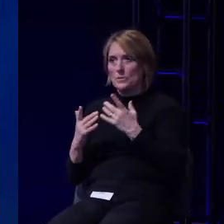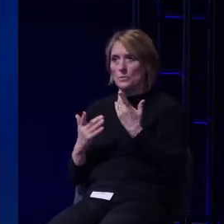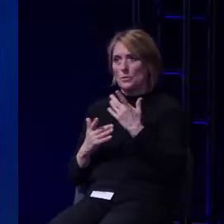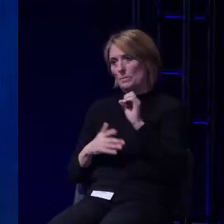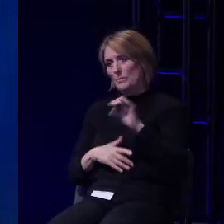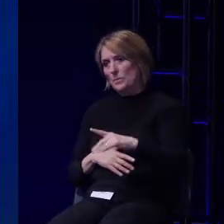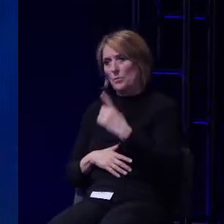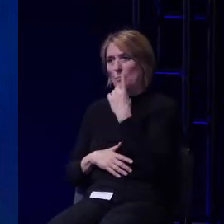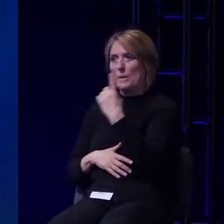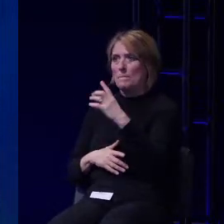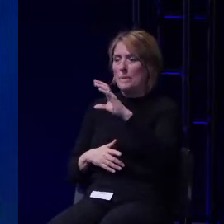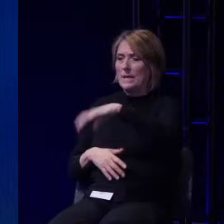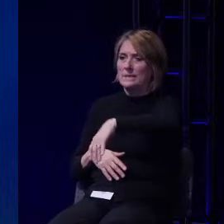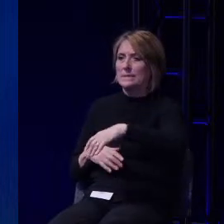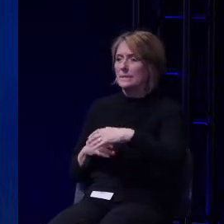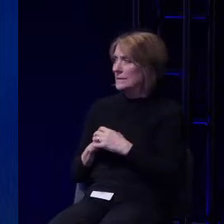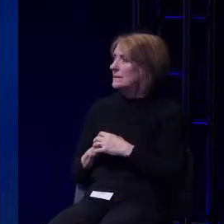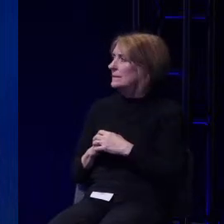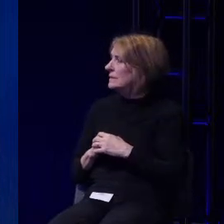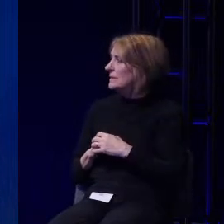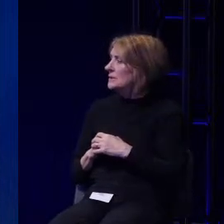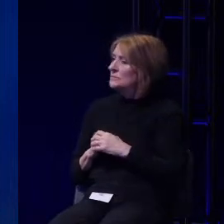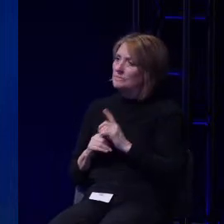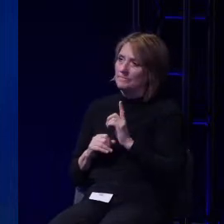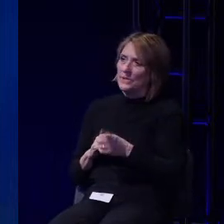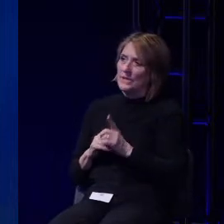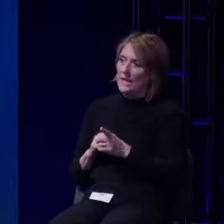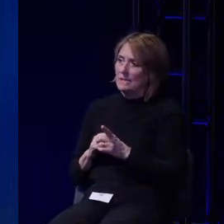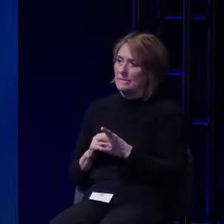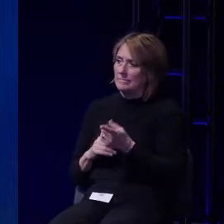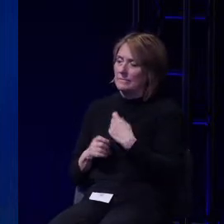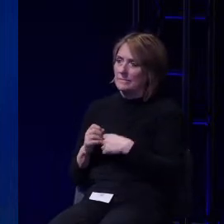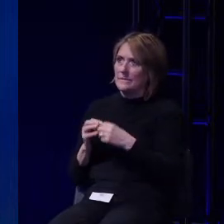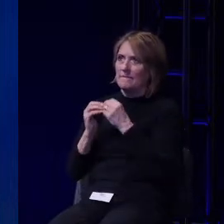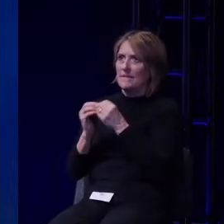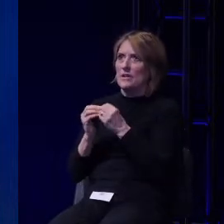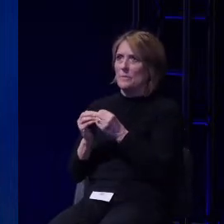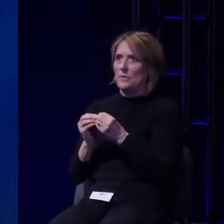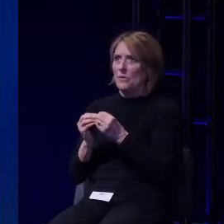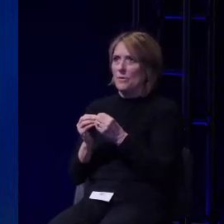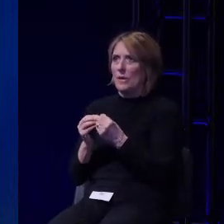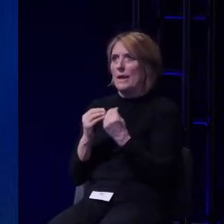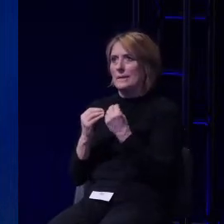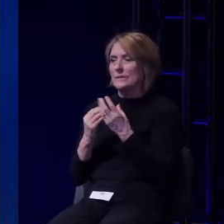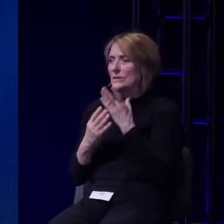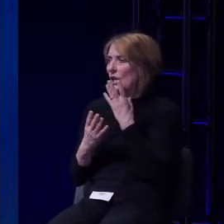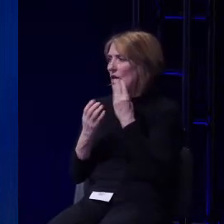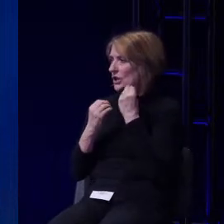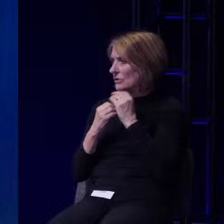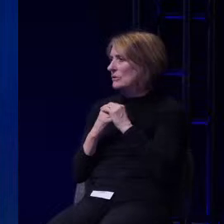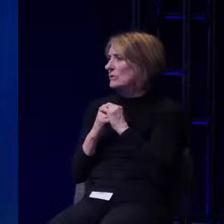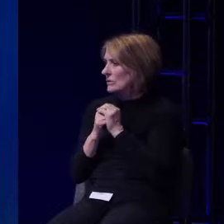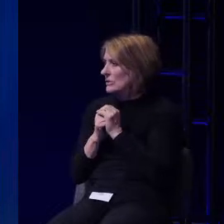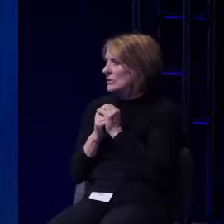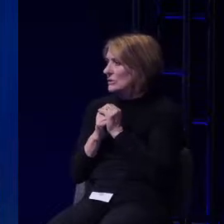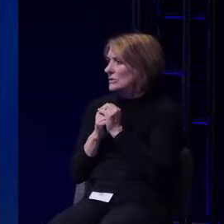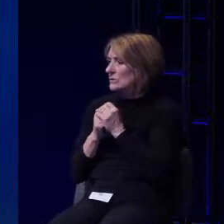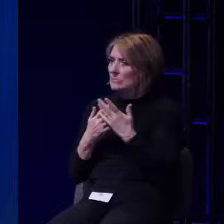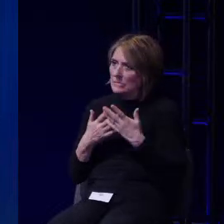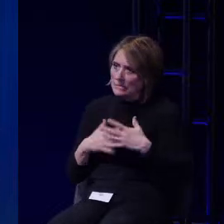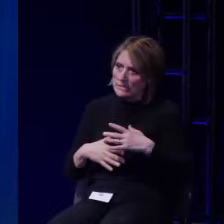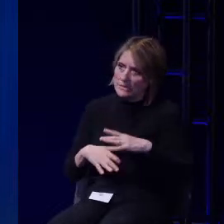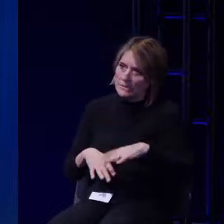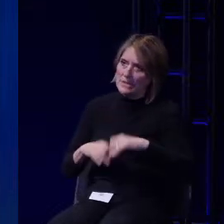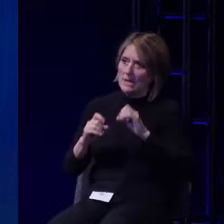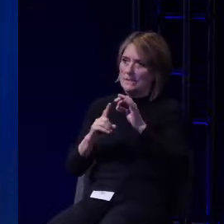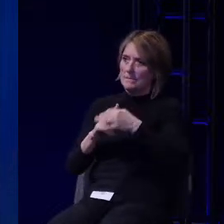scenario? And so that's a really, you know, valuable place to begin from. And I'm sure, you know, sort